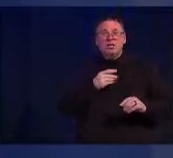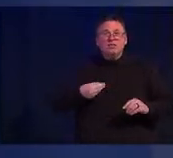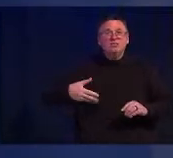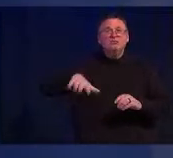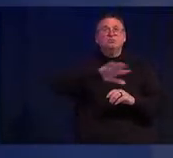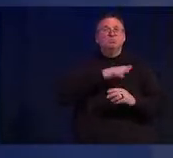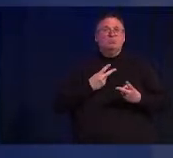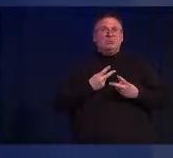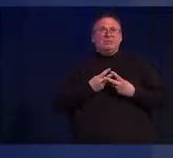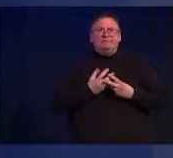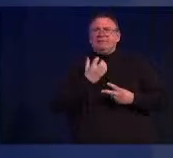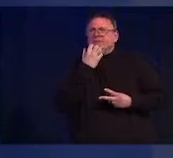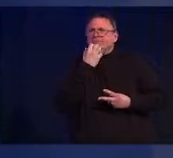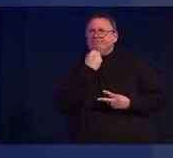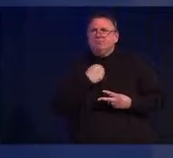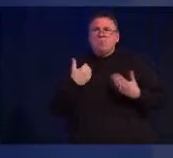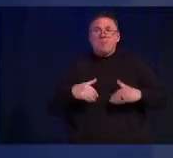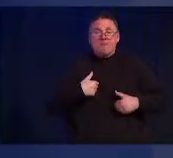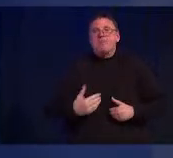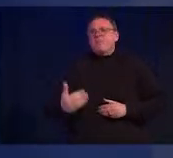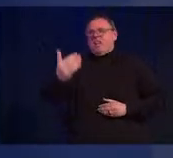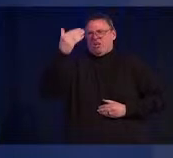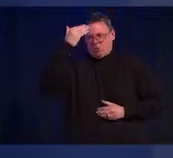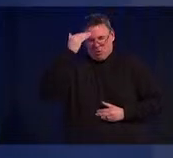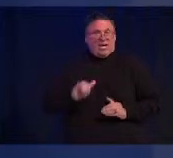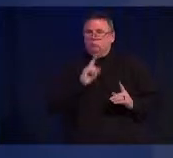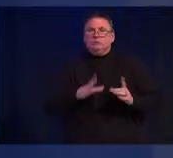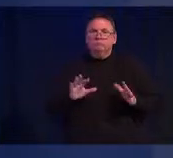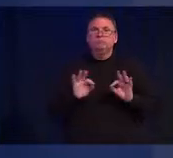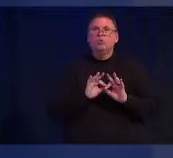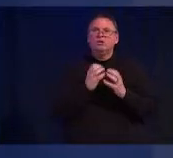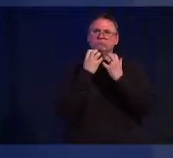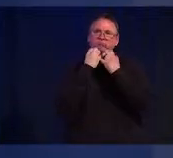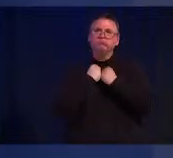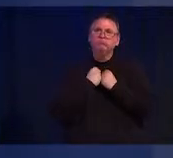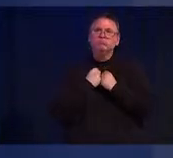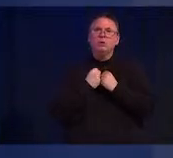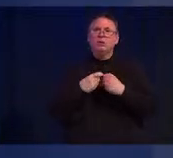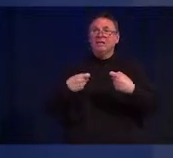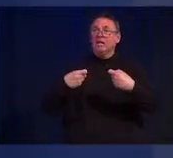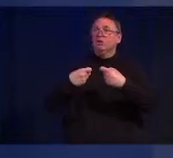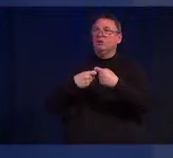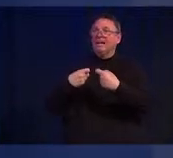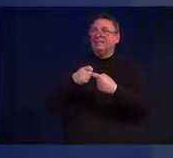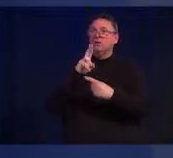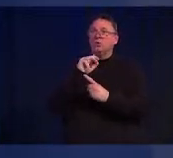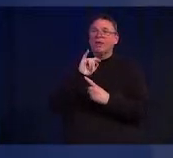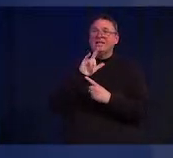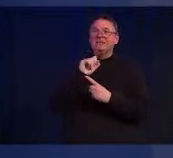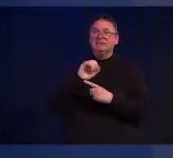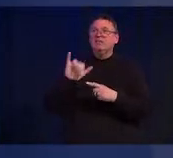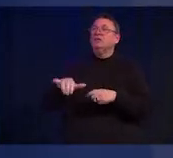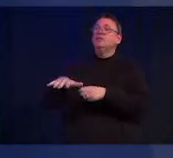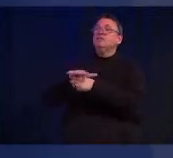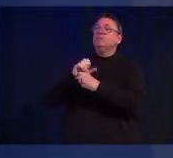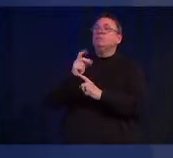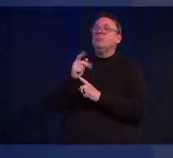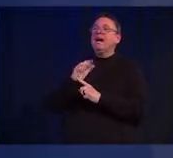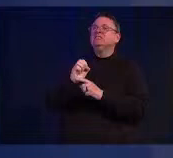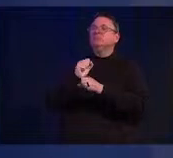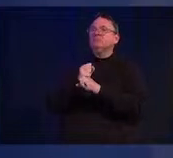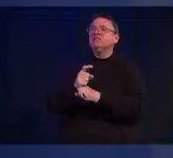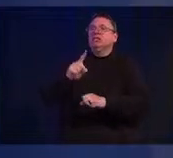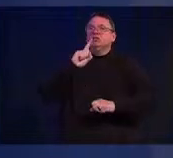are. I also know, too, that it's so important to talk about utilities in this space. So we're moving in a sensible way to